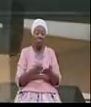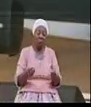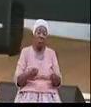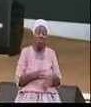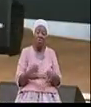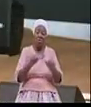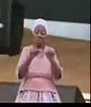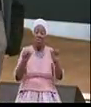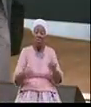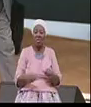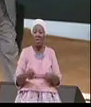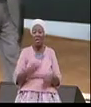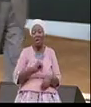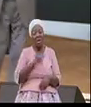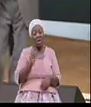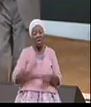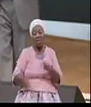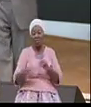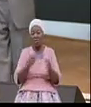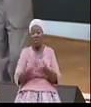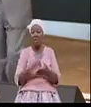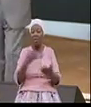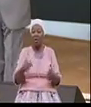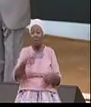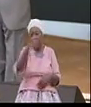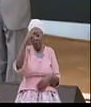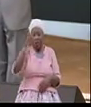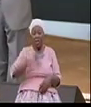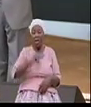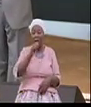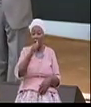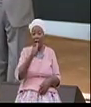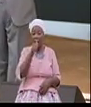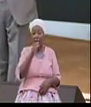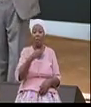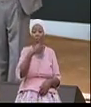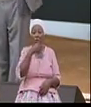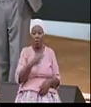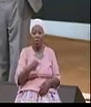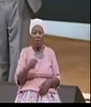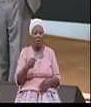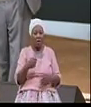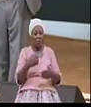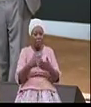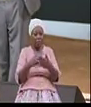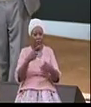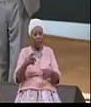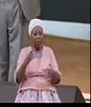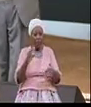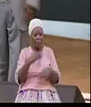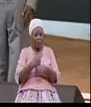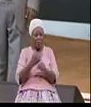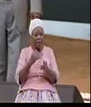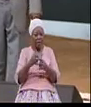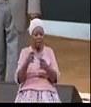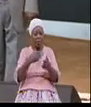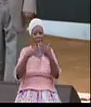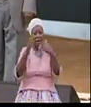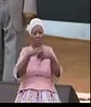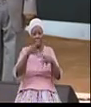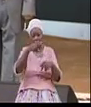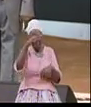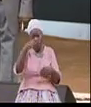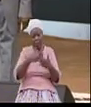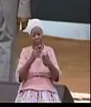do it that way, I cannot do that now because I'm old. Before you get to heaven, if you ever get there,